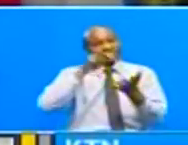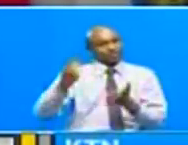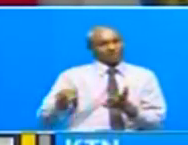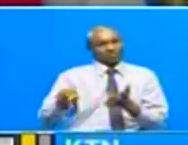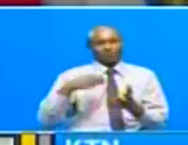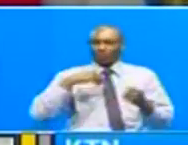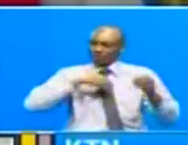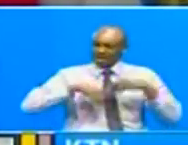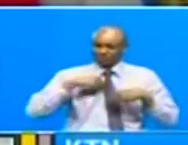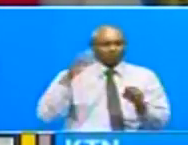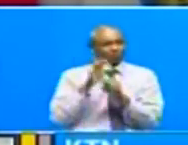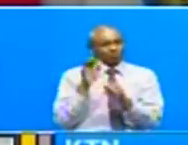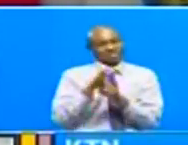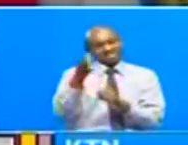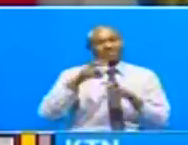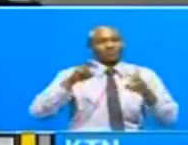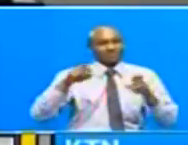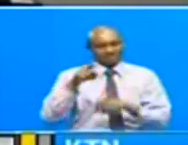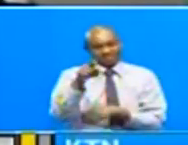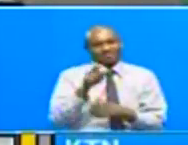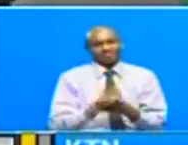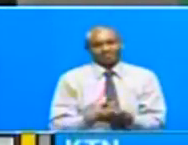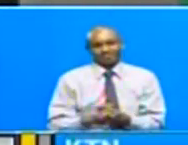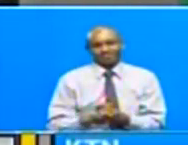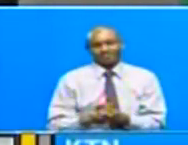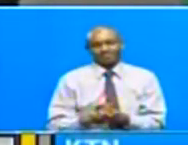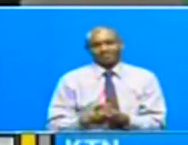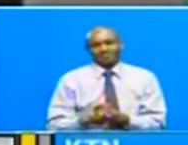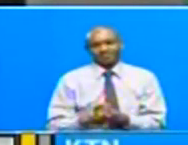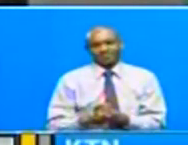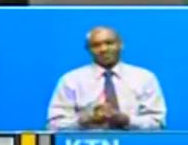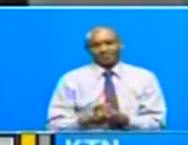FIFA corruption scandal investigations.